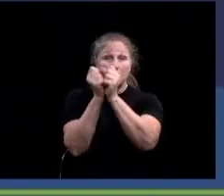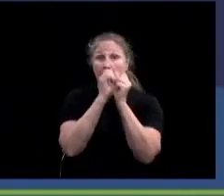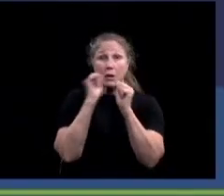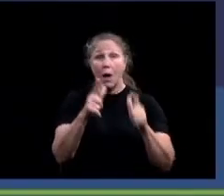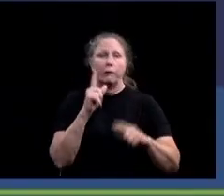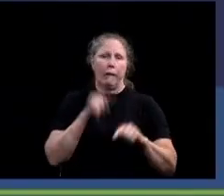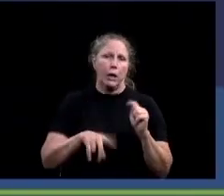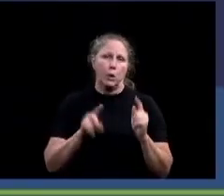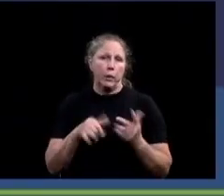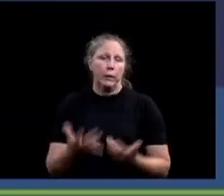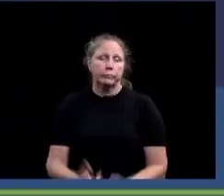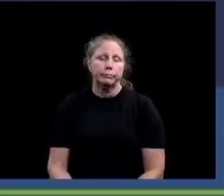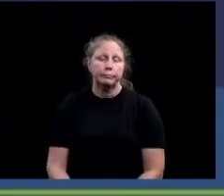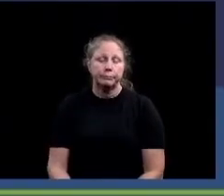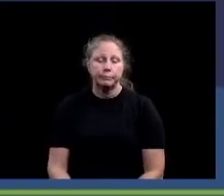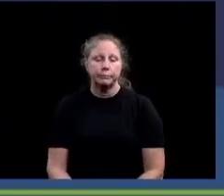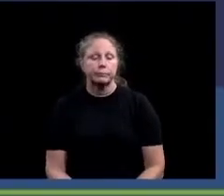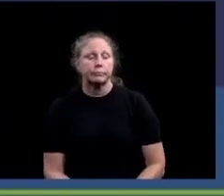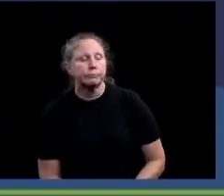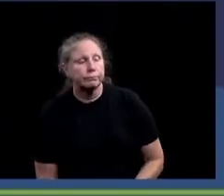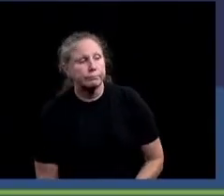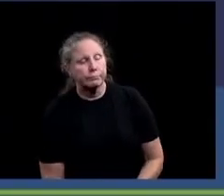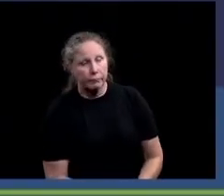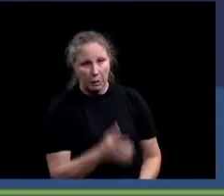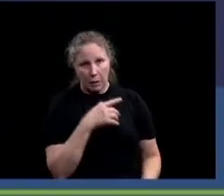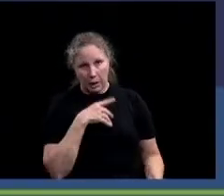with that. The